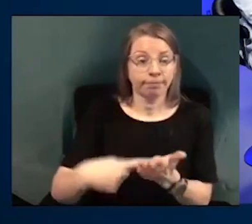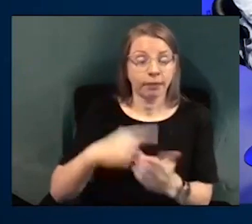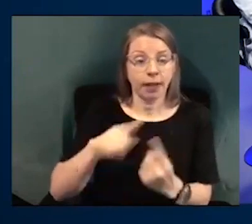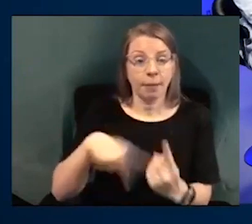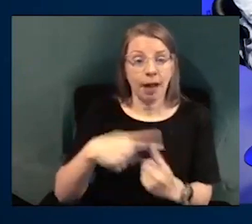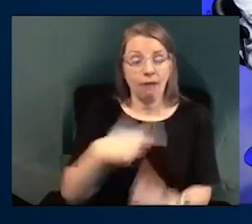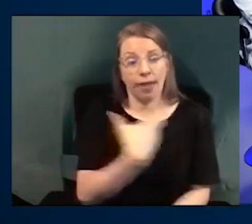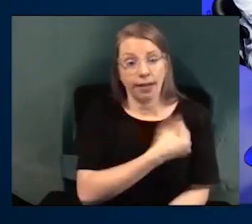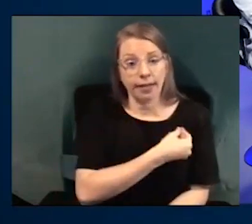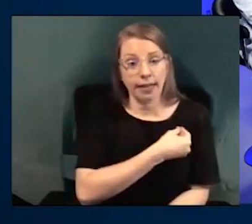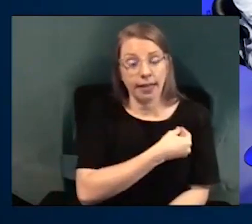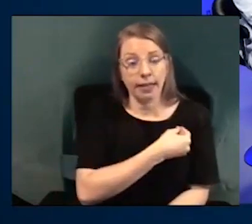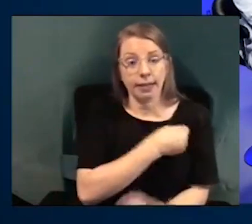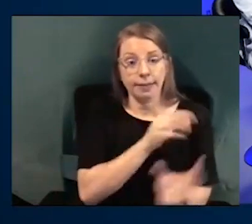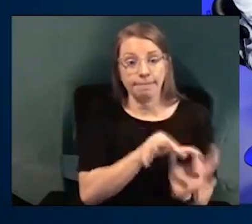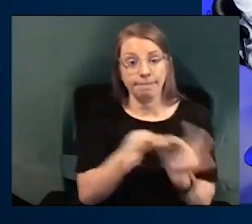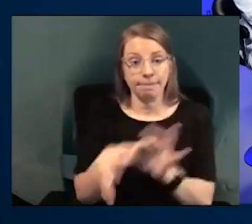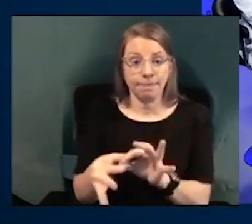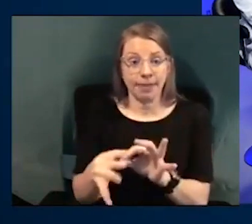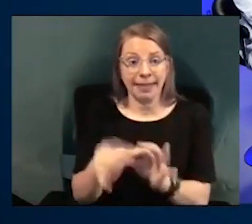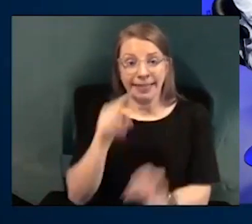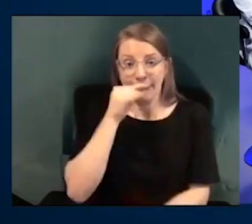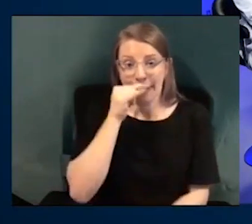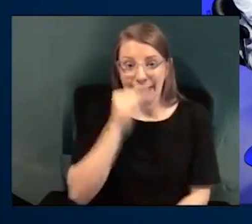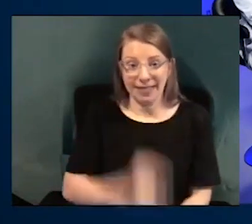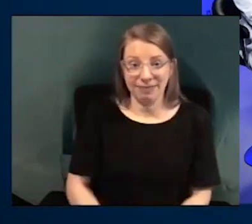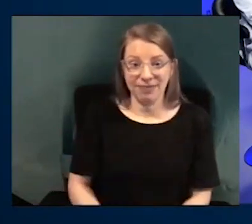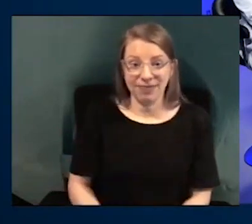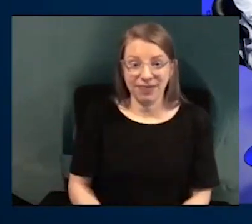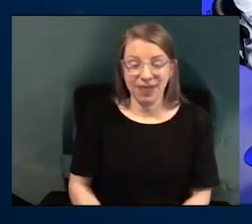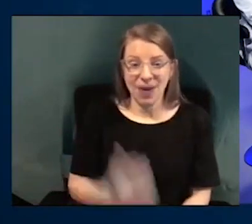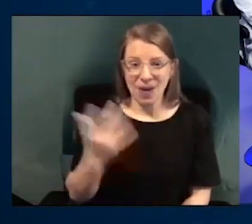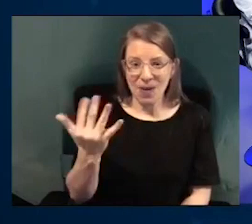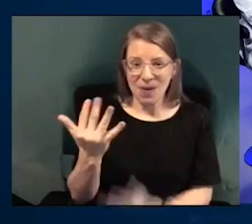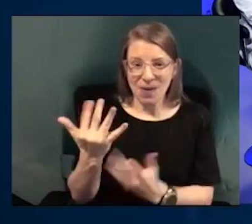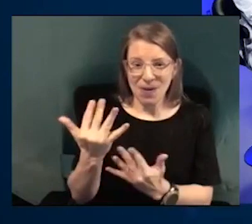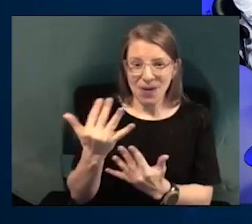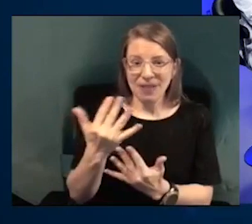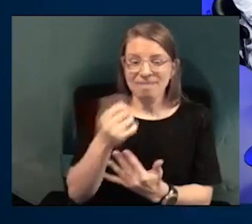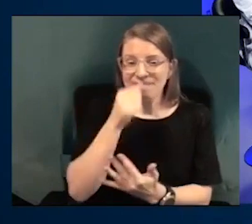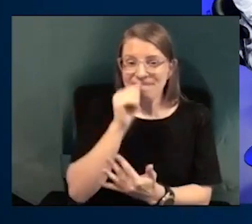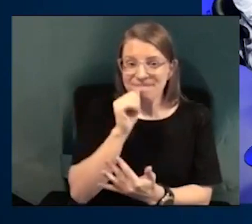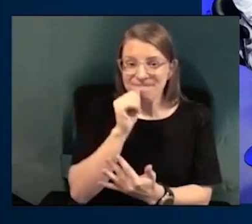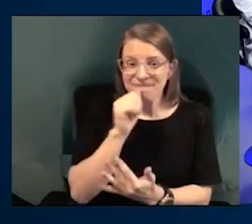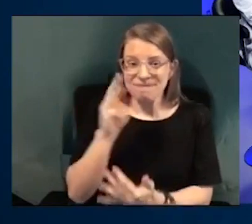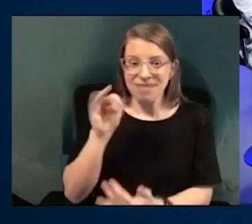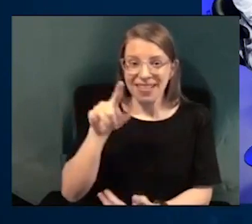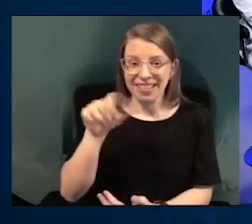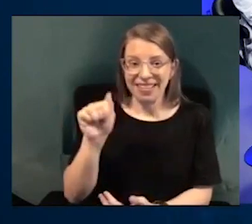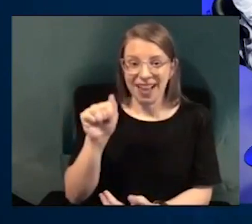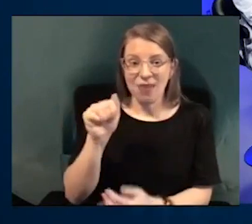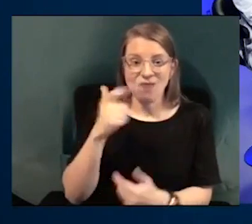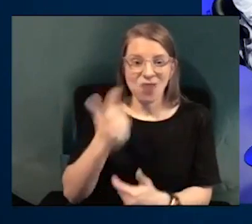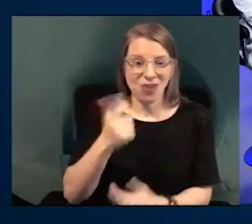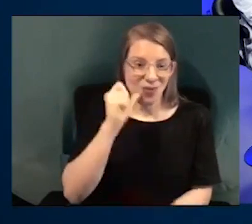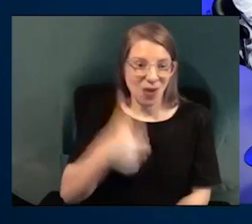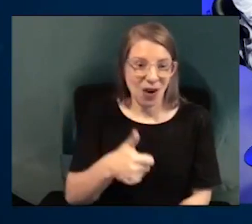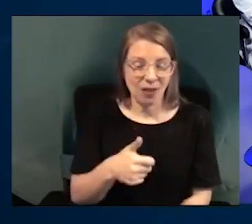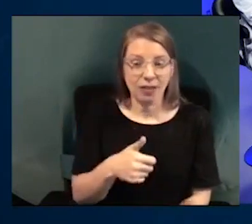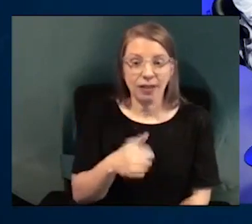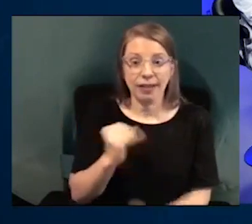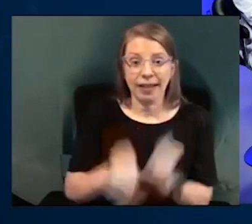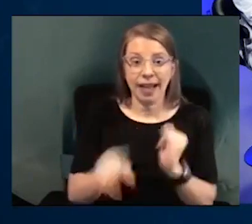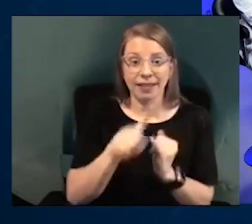So hang on, Melissa, and tune in tomorrow. The last question I am going to give to